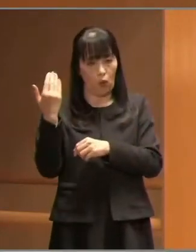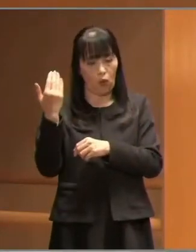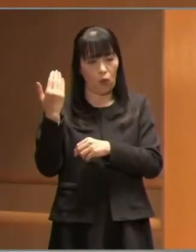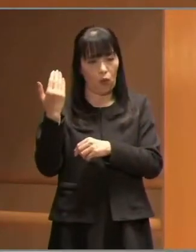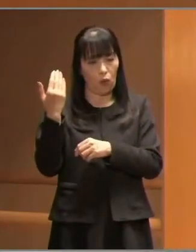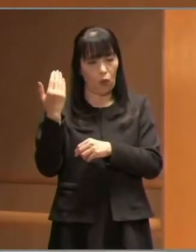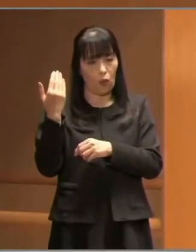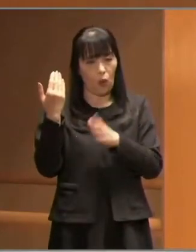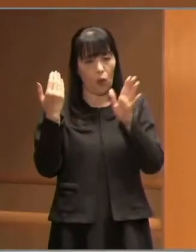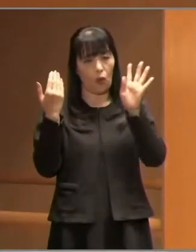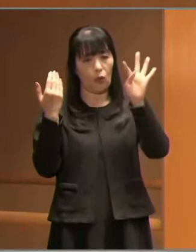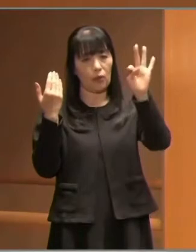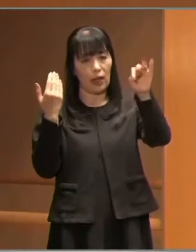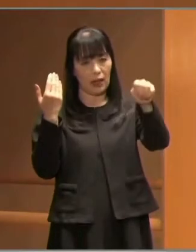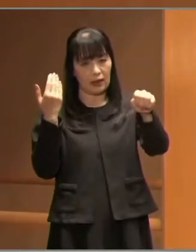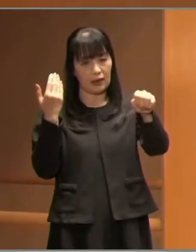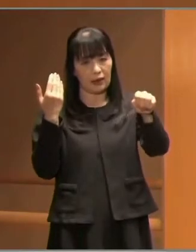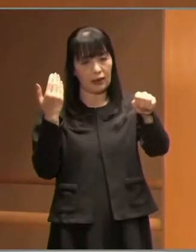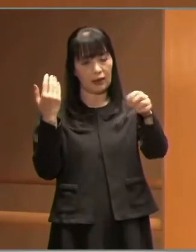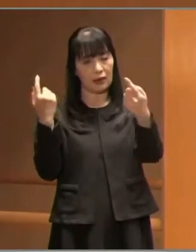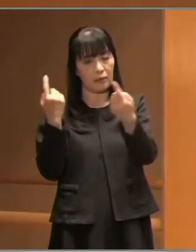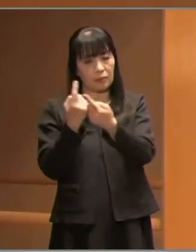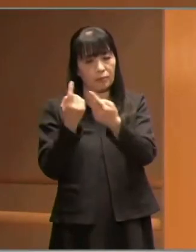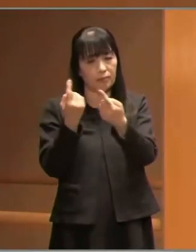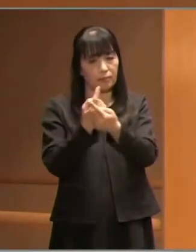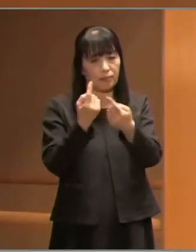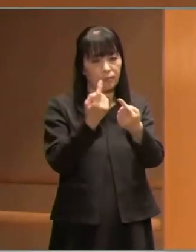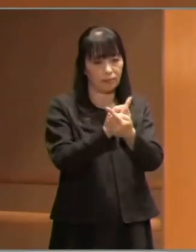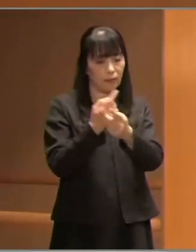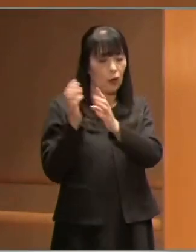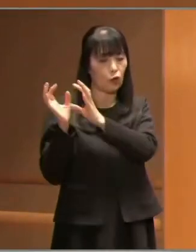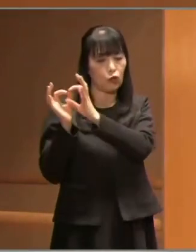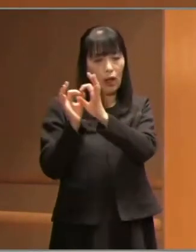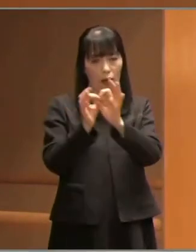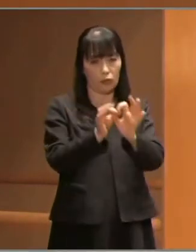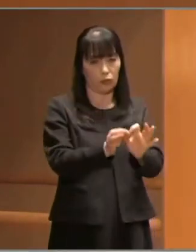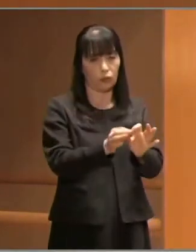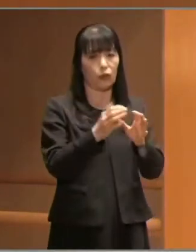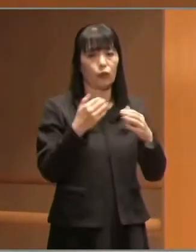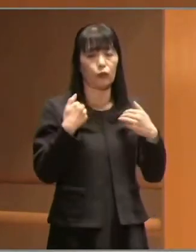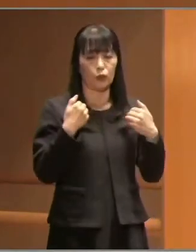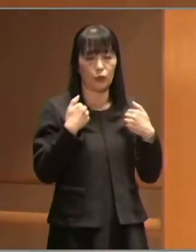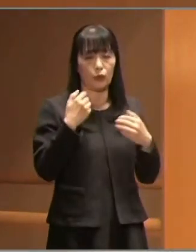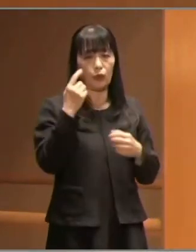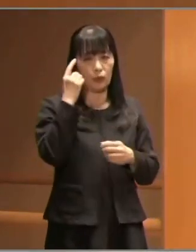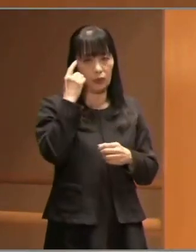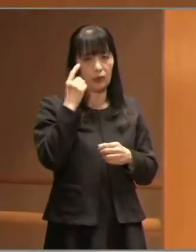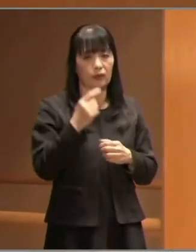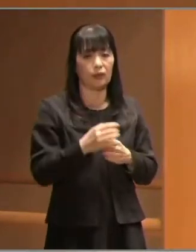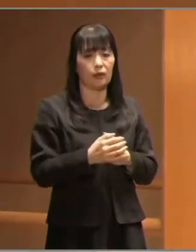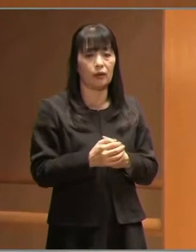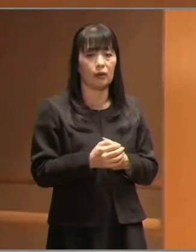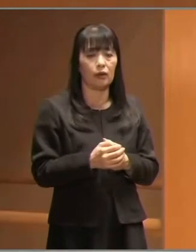future. Rather, I want to transform the past into the future.